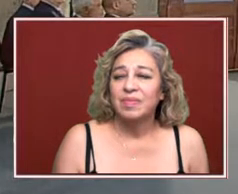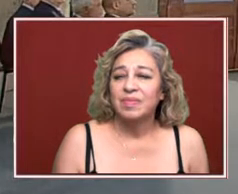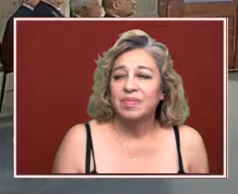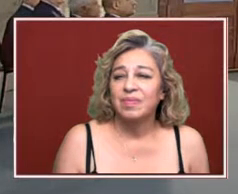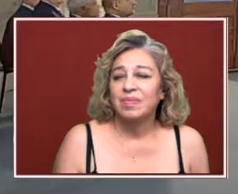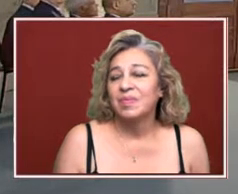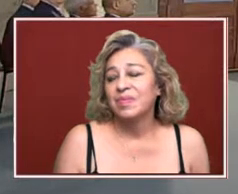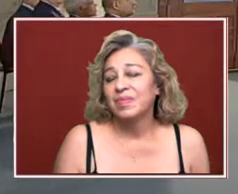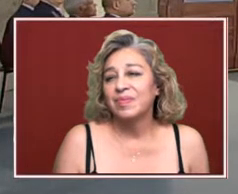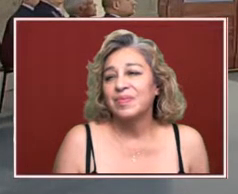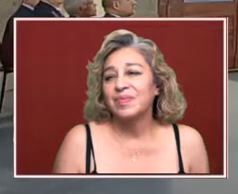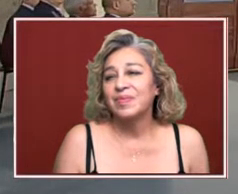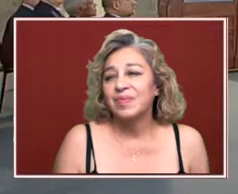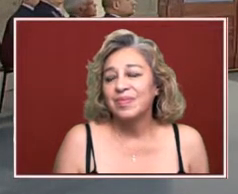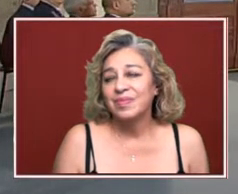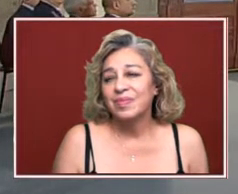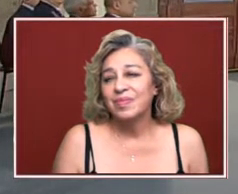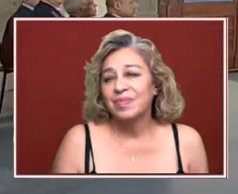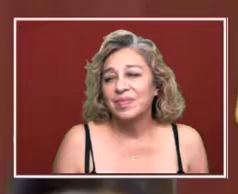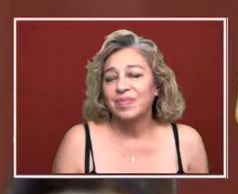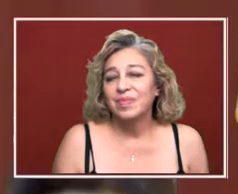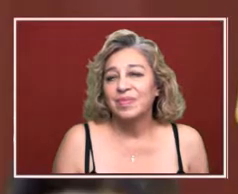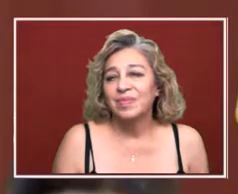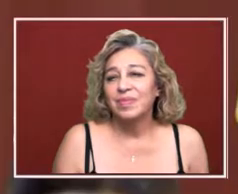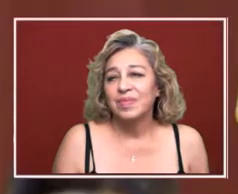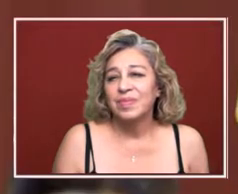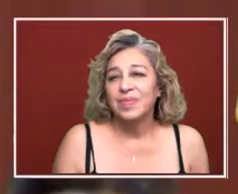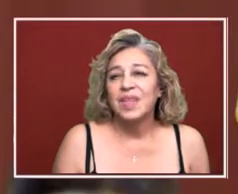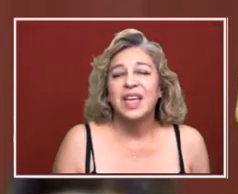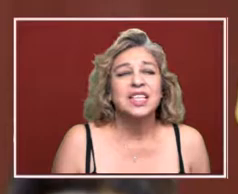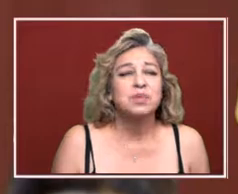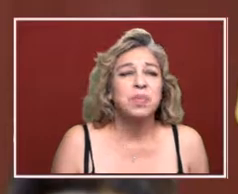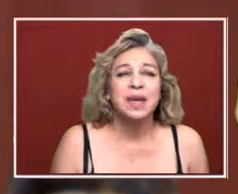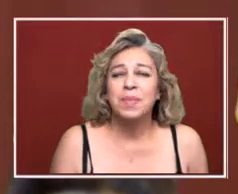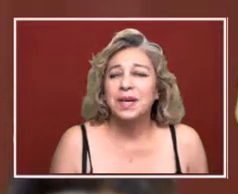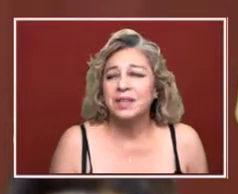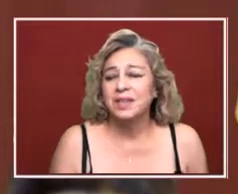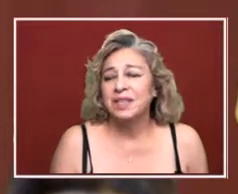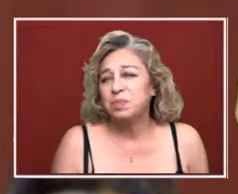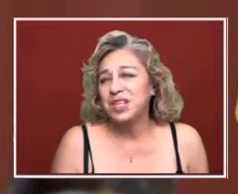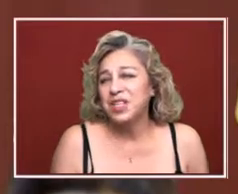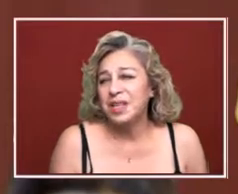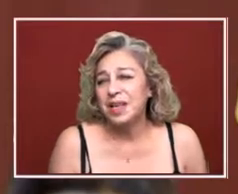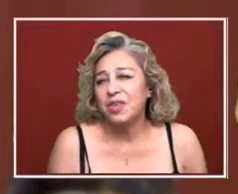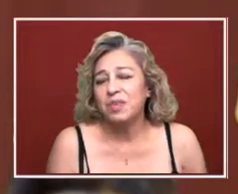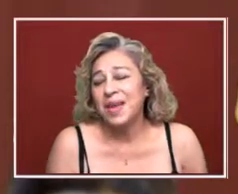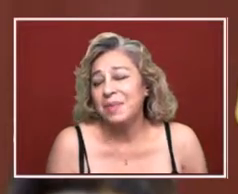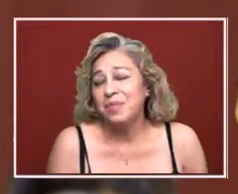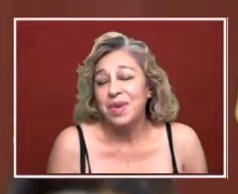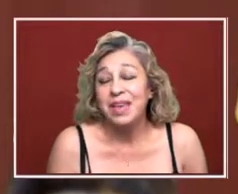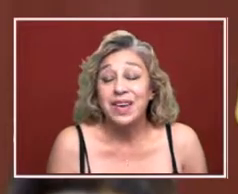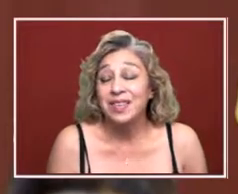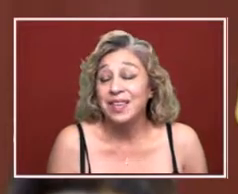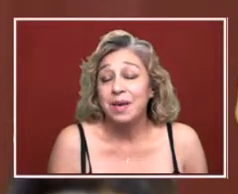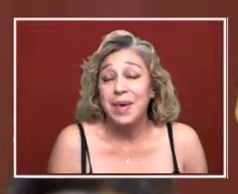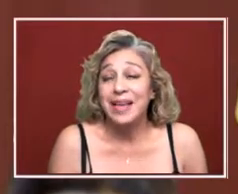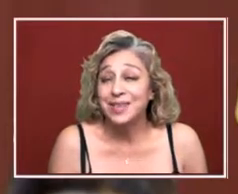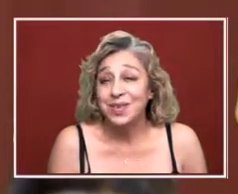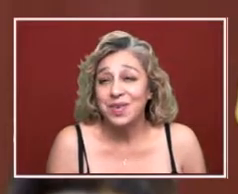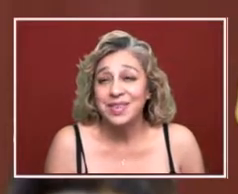hablar de los embajadores, and speak about especially or maybe even